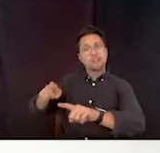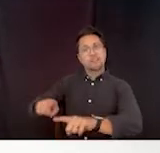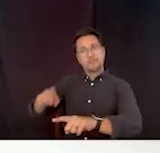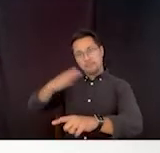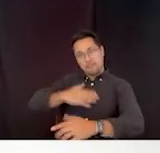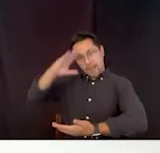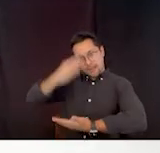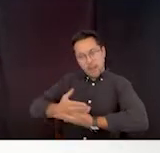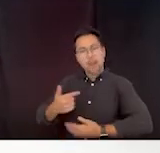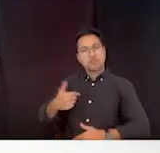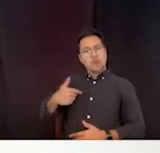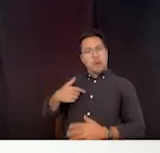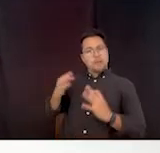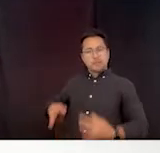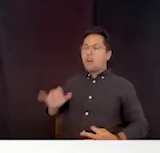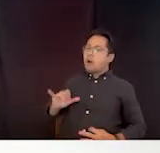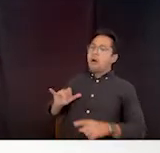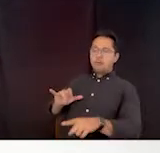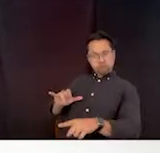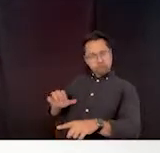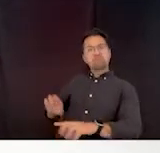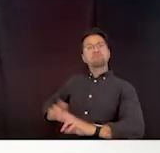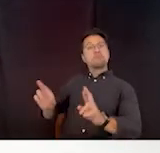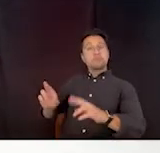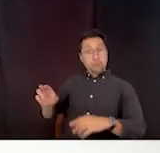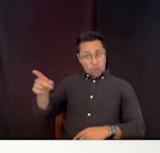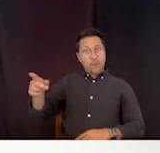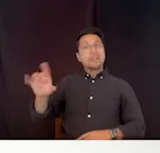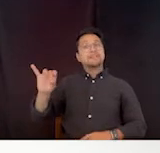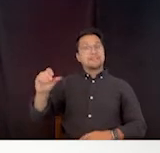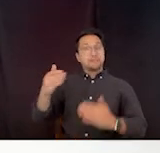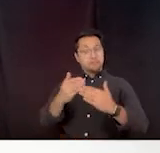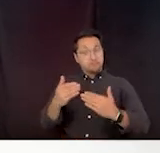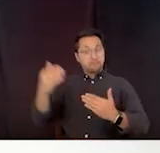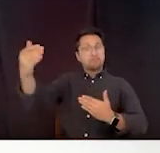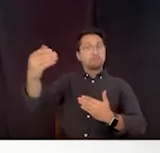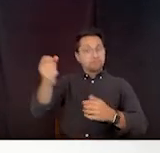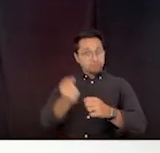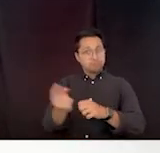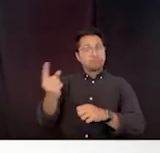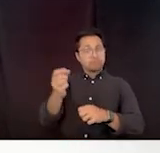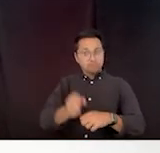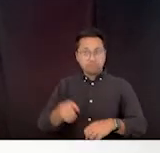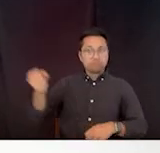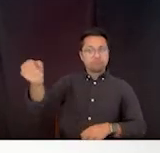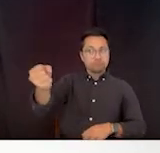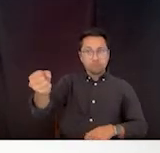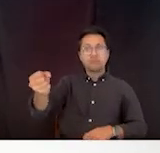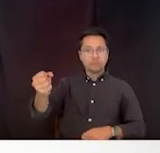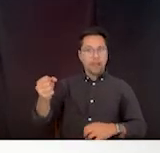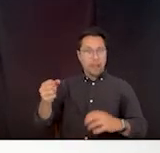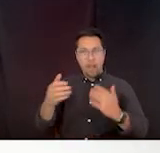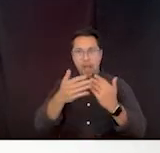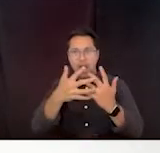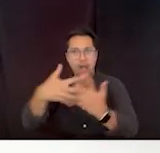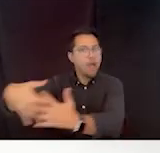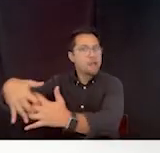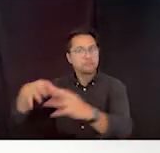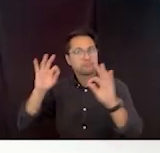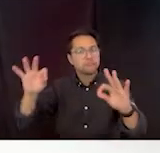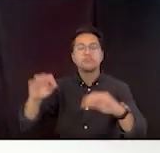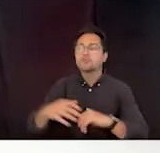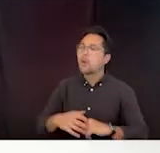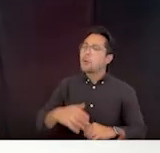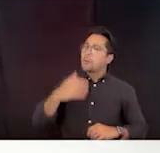not I thought he was ready. He went the following year, and it turned out great. So you do want to contact them, go through that process, and there are